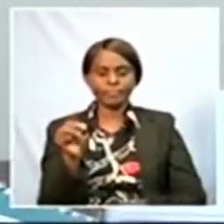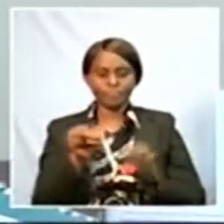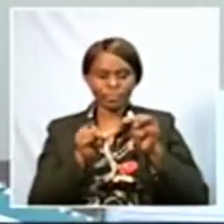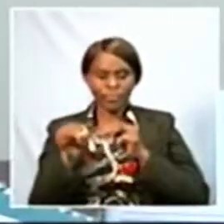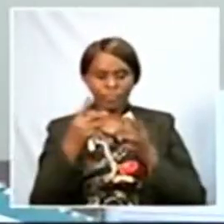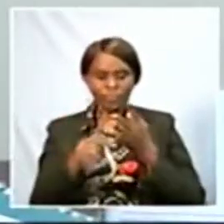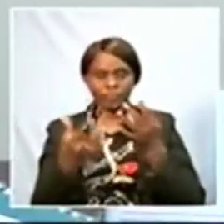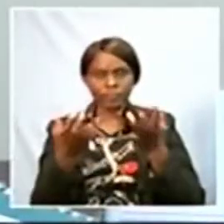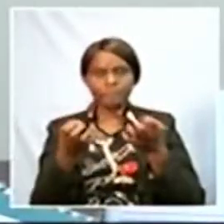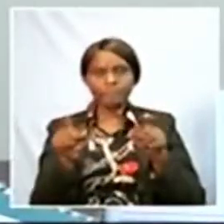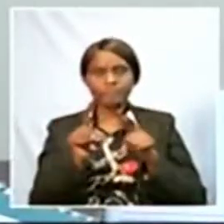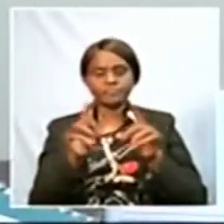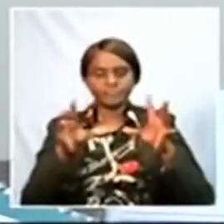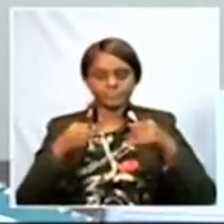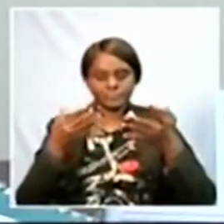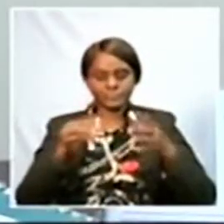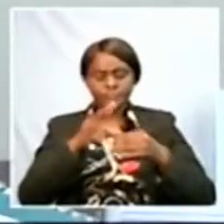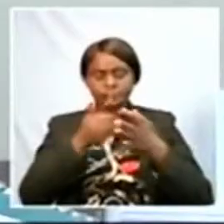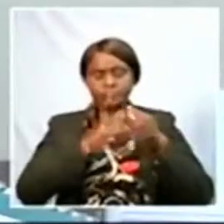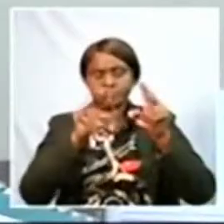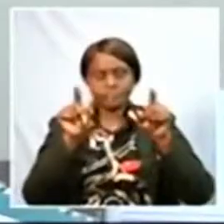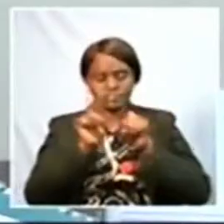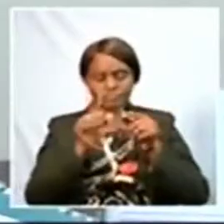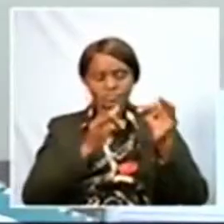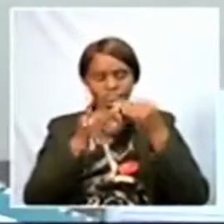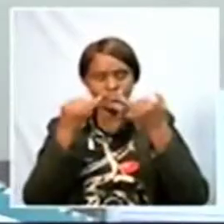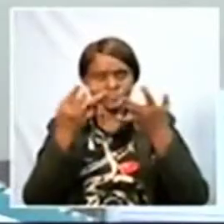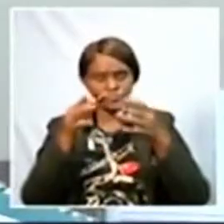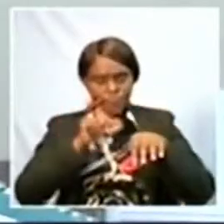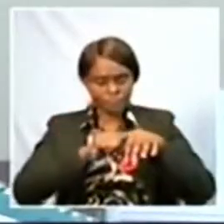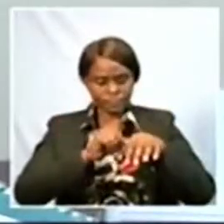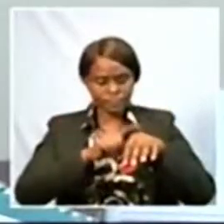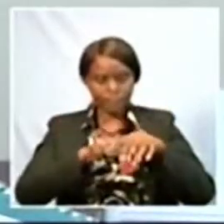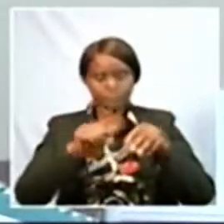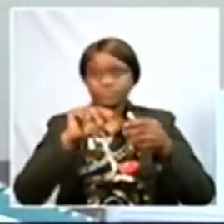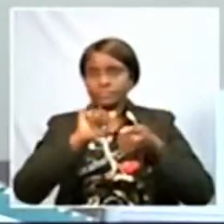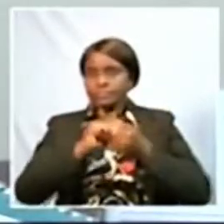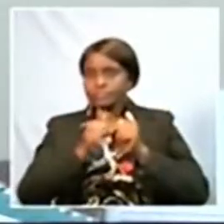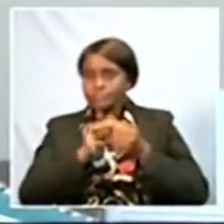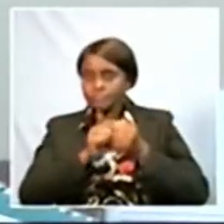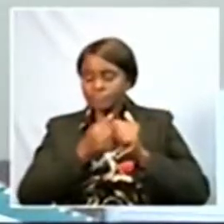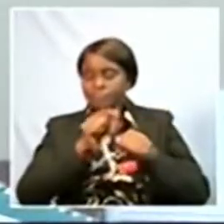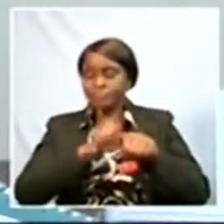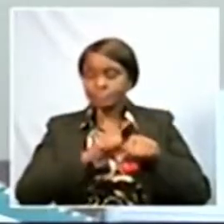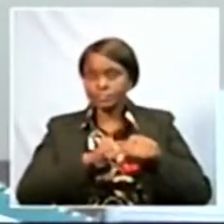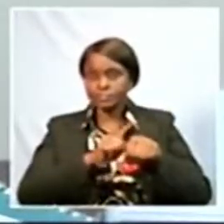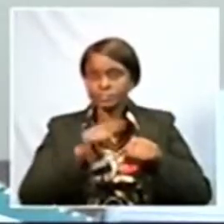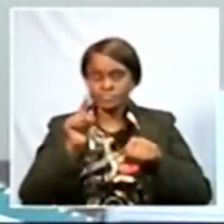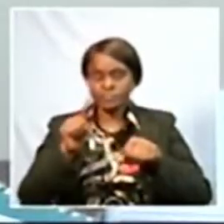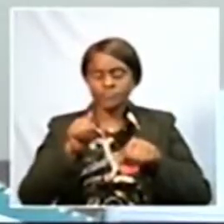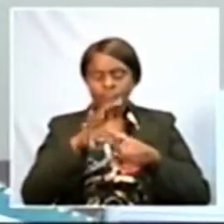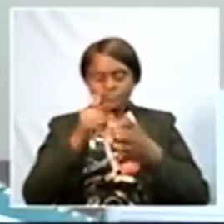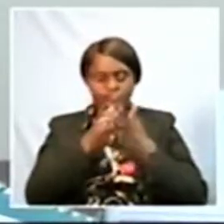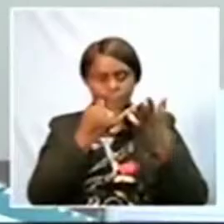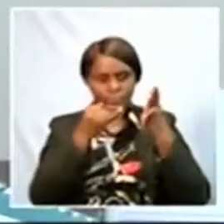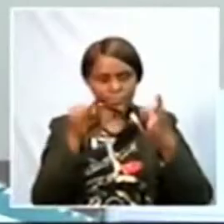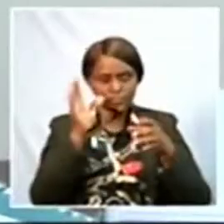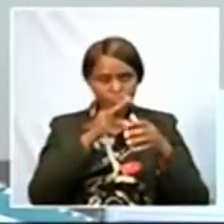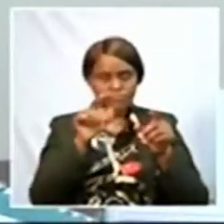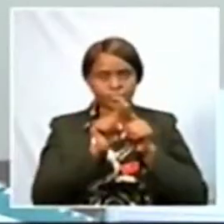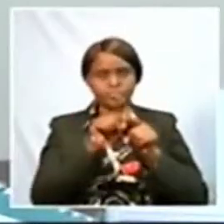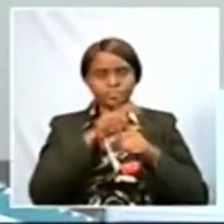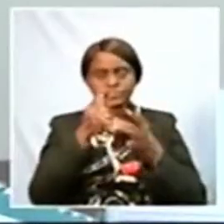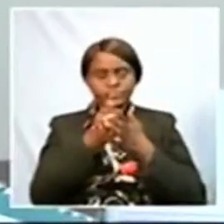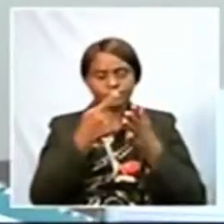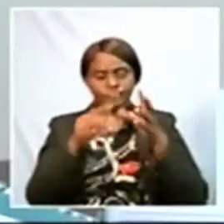Management would like to acknowledge the observations and wishes to state that during the defects liability period, defects were identified and